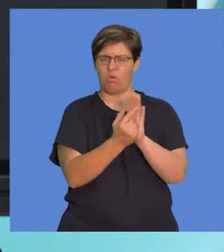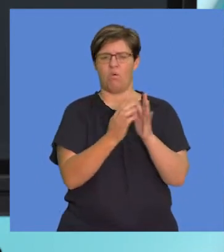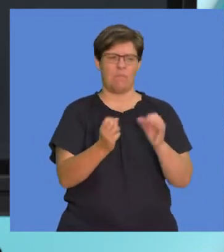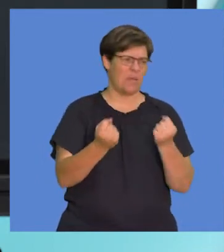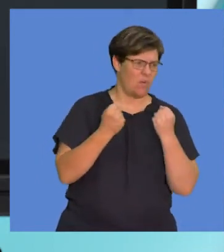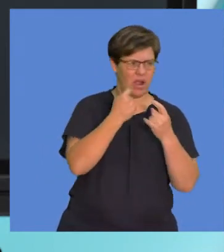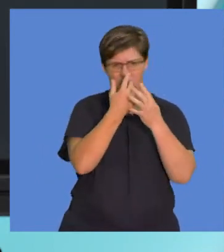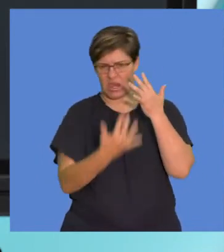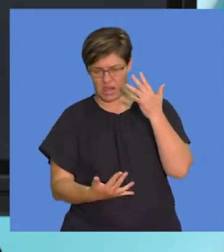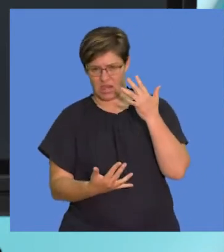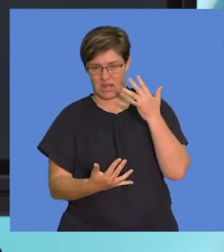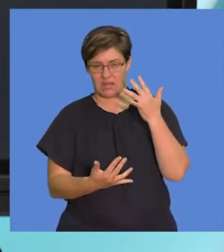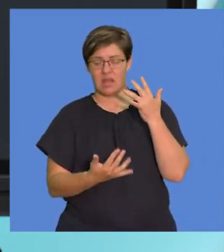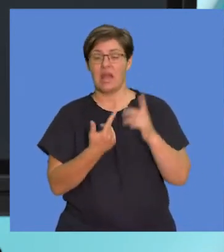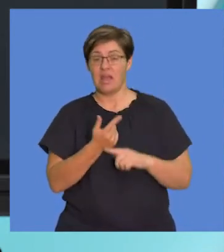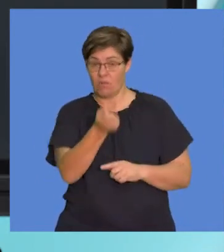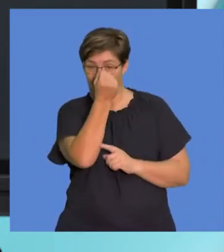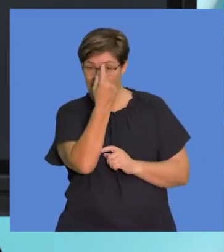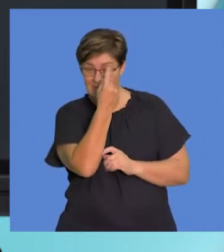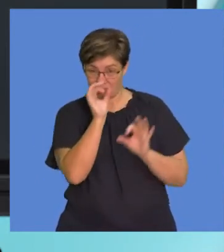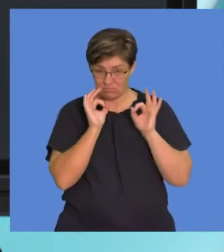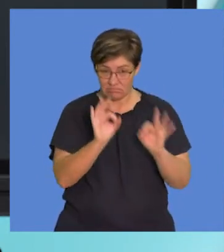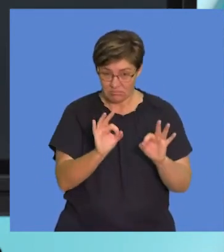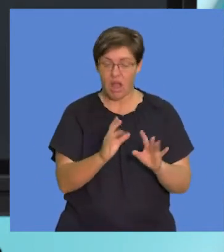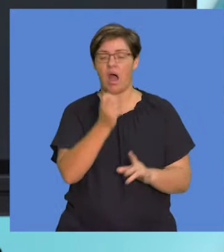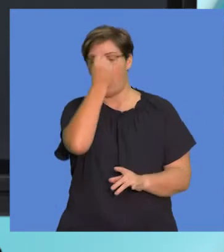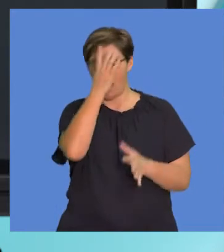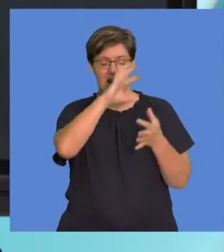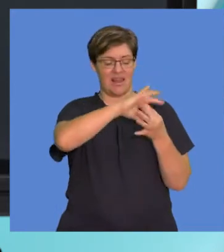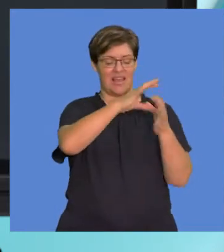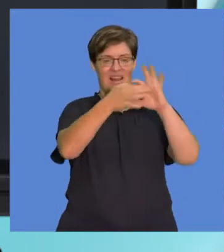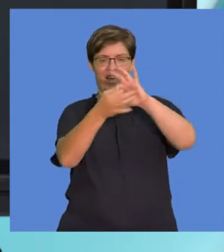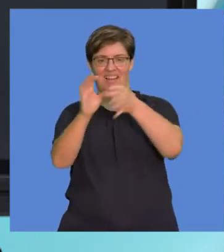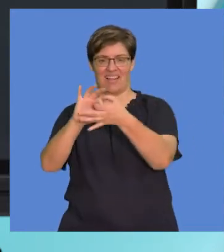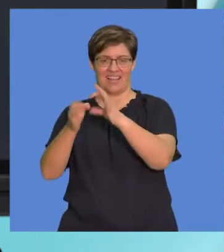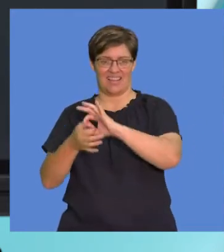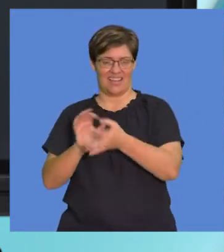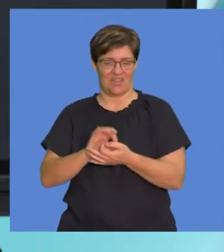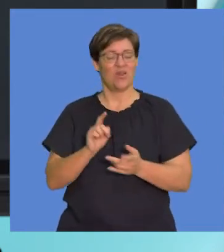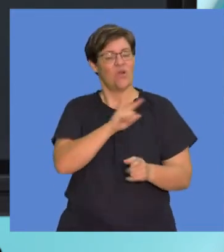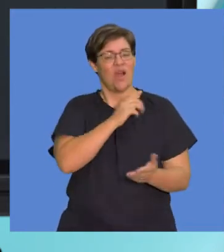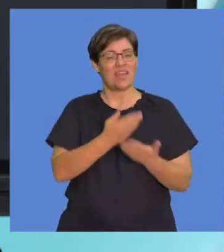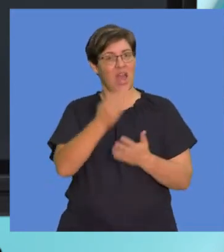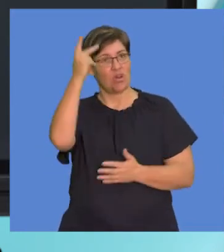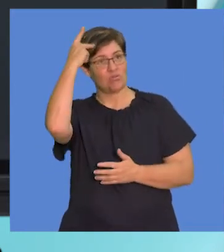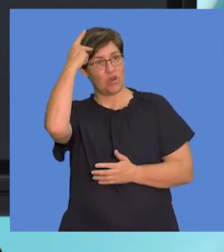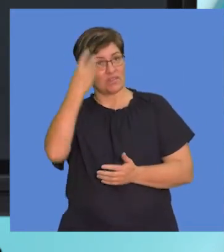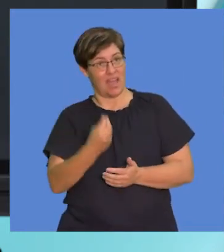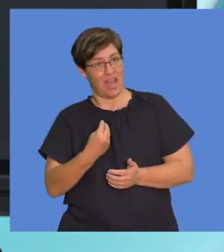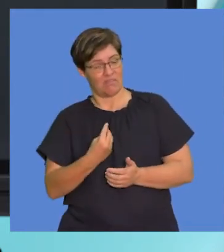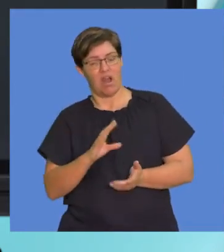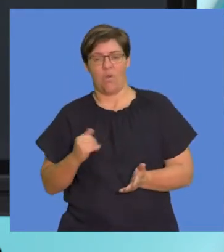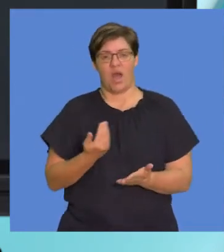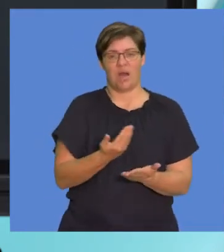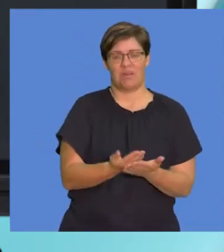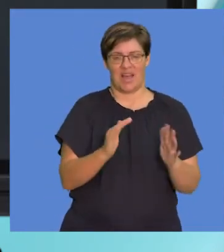together if we have the necessary understanding so that we can be able to apply the knowledge that we have gained